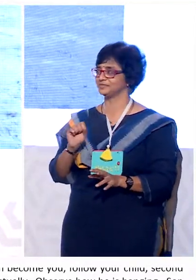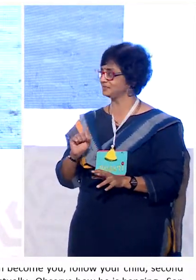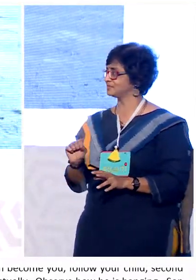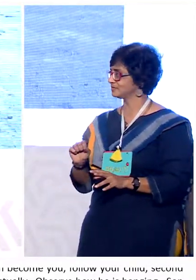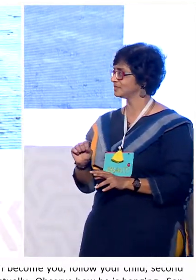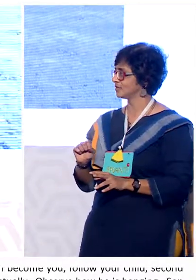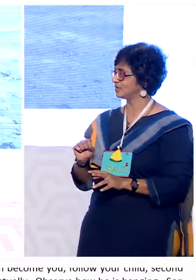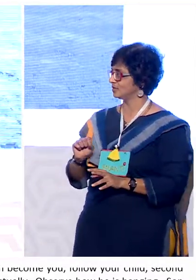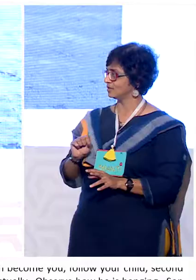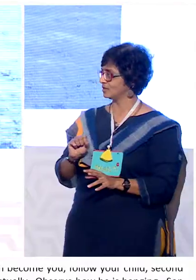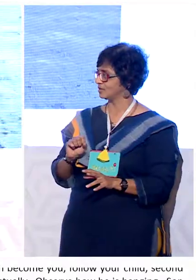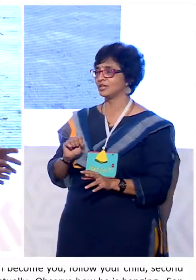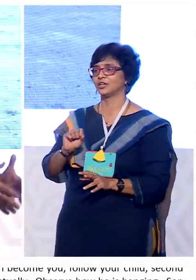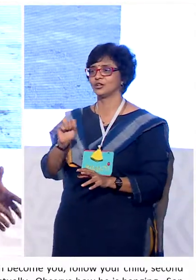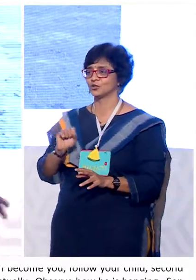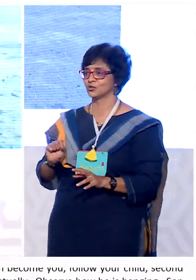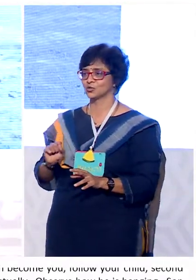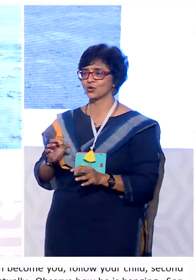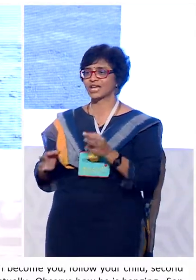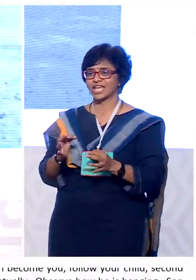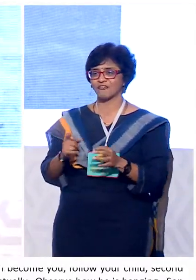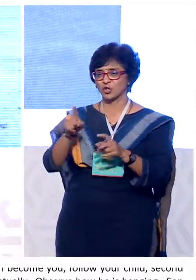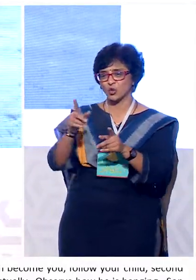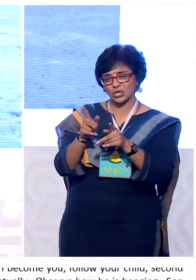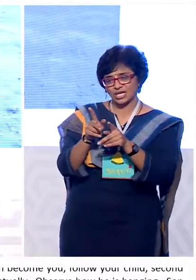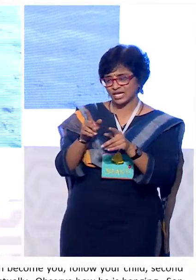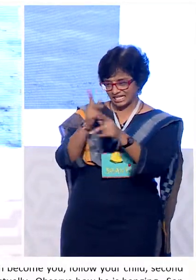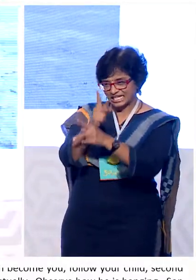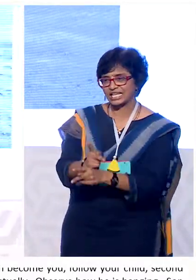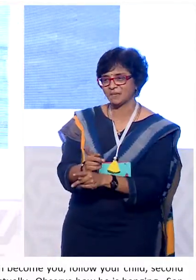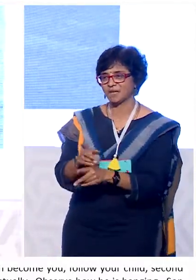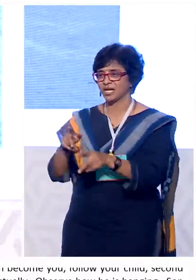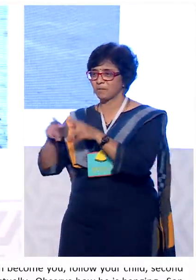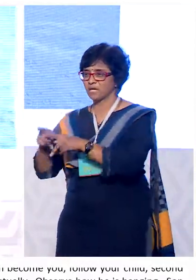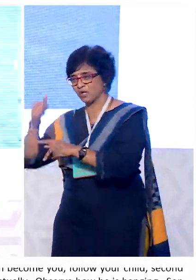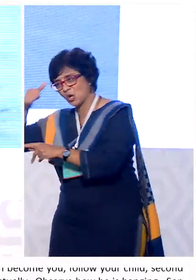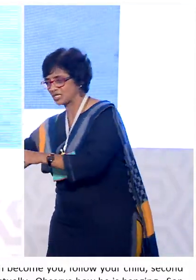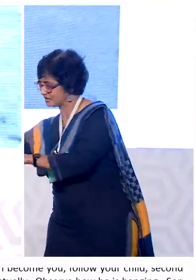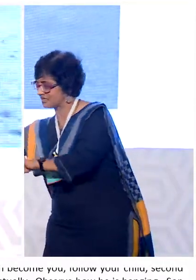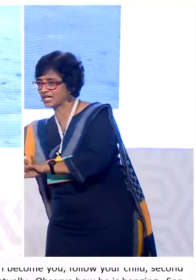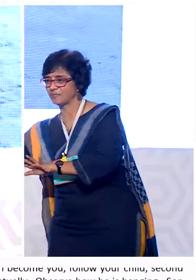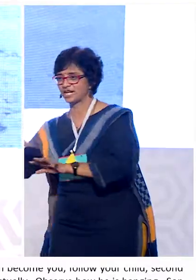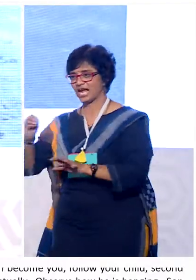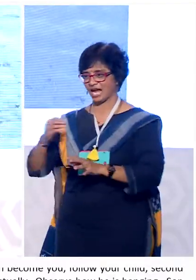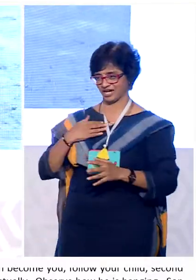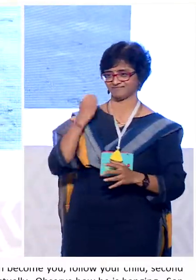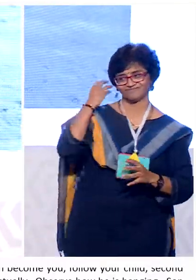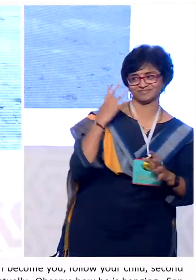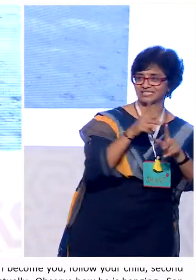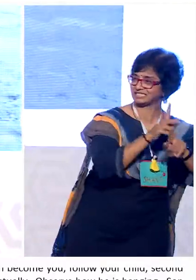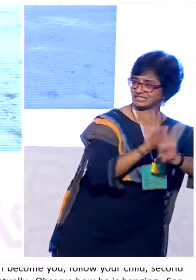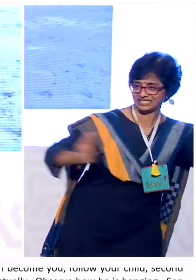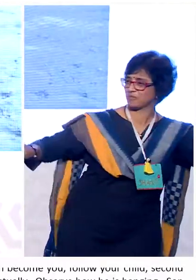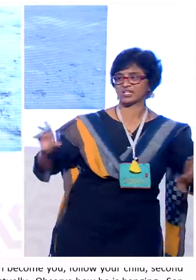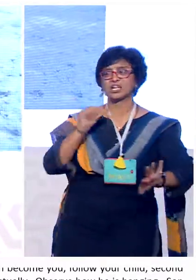their brains die. And if you put babies in baby parking, and they're just looking at screens all the time, their brains don't really develop. They need to be moving. They need to be problem